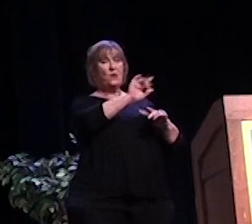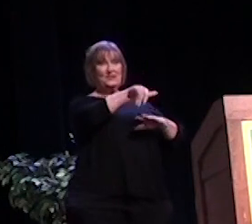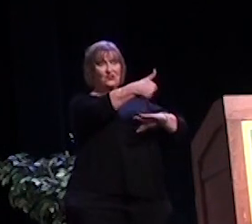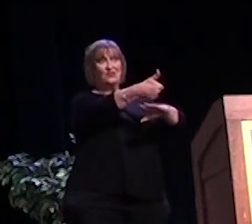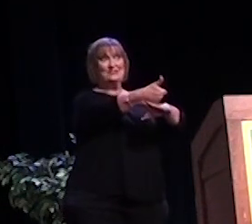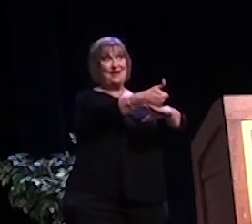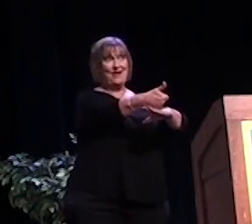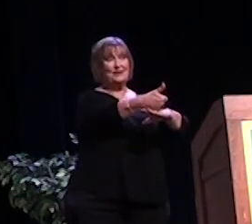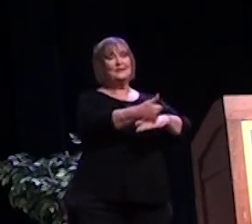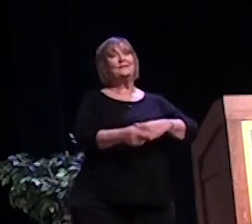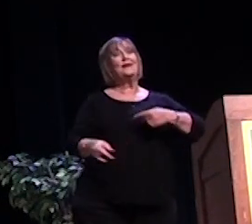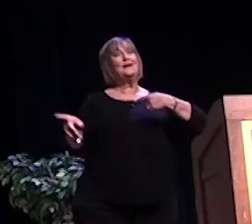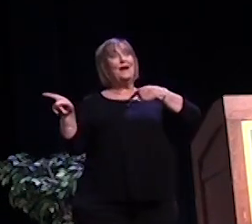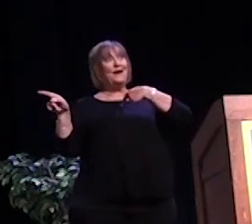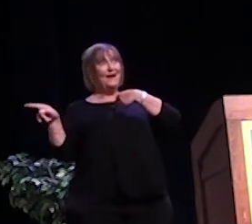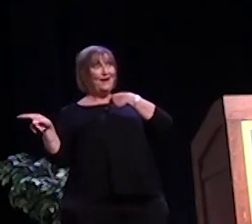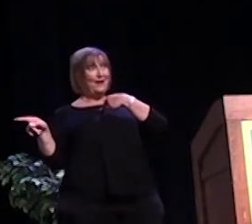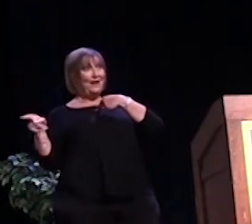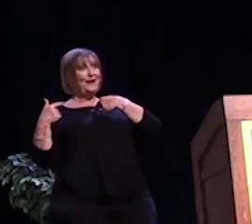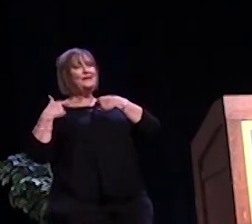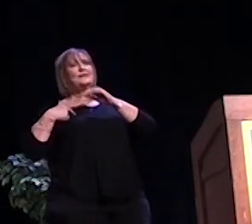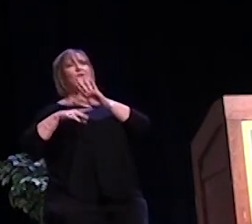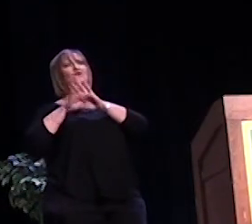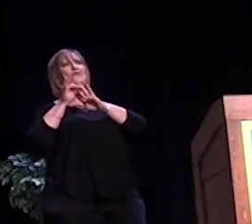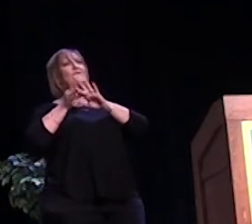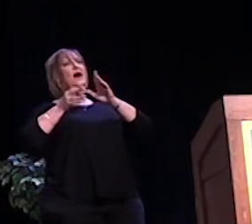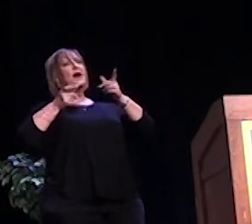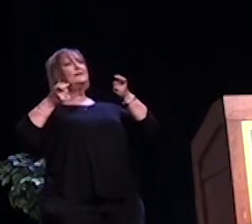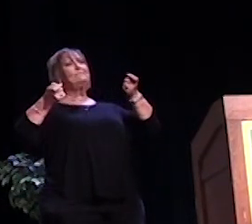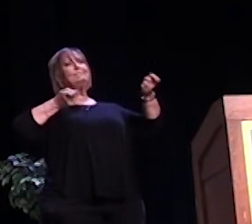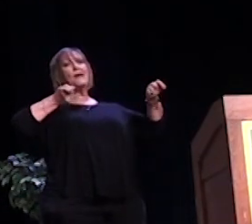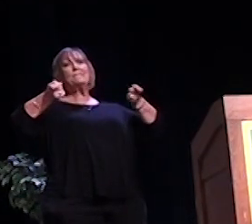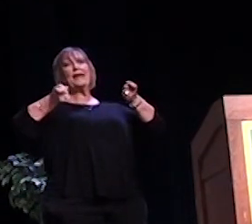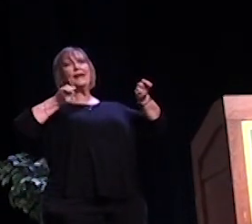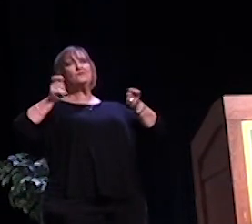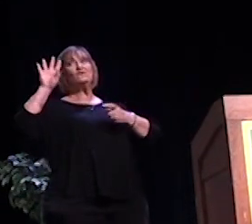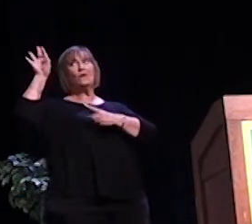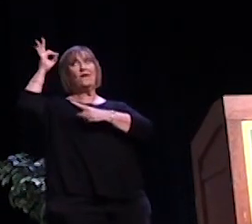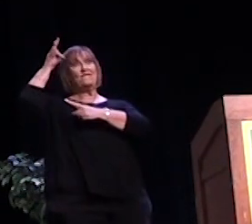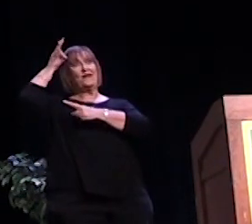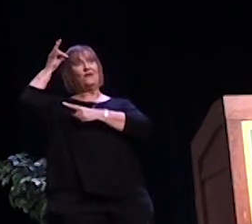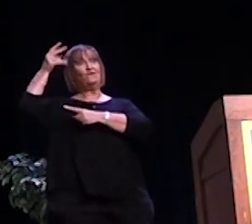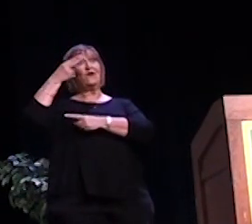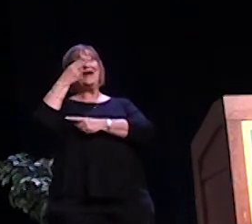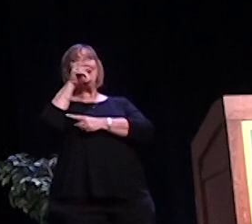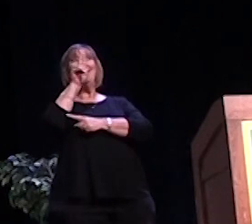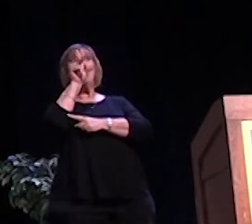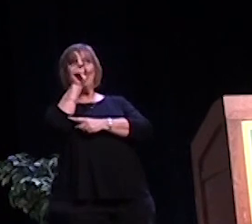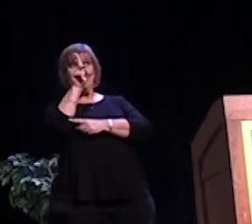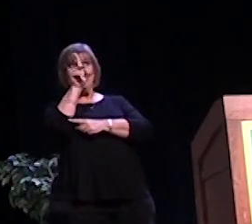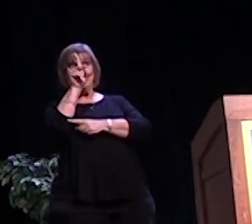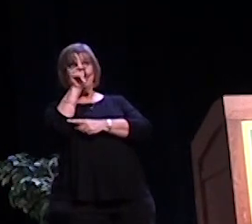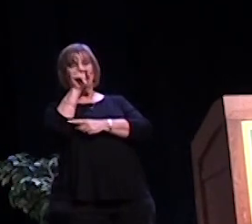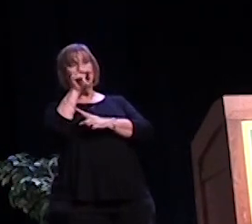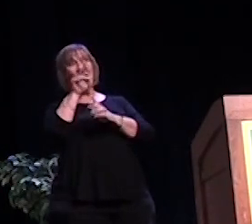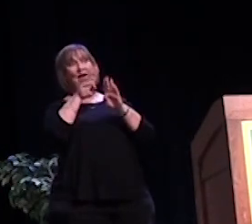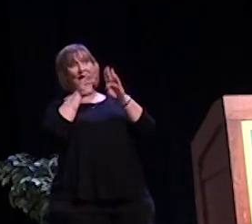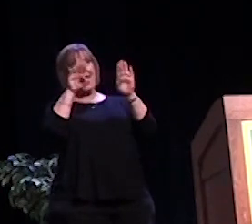built, I need to find an operating source for those, right? And the federal government, and HUD in